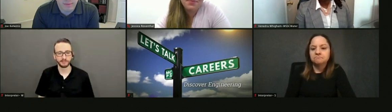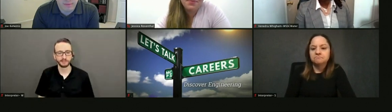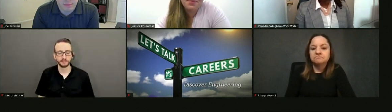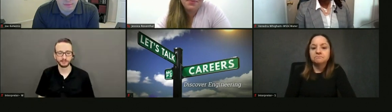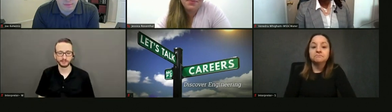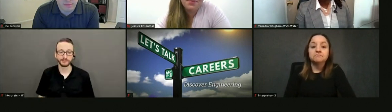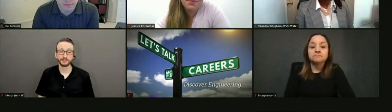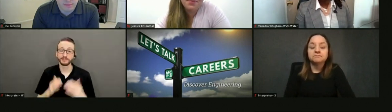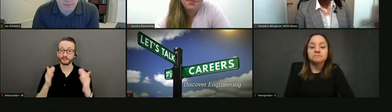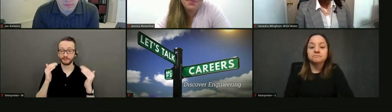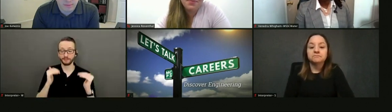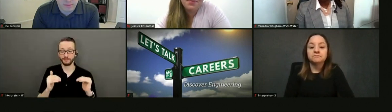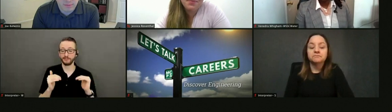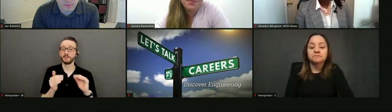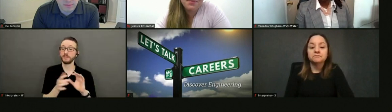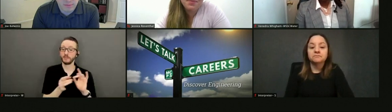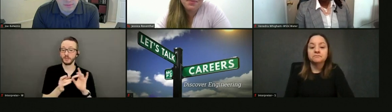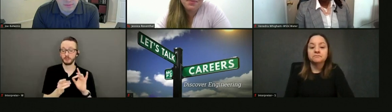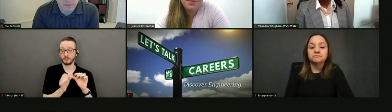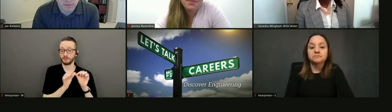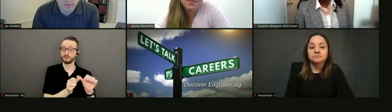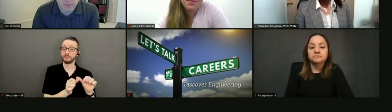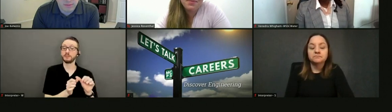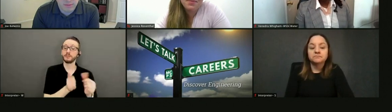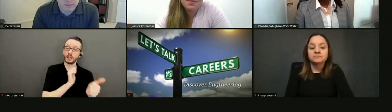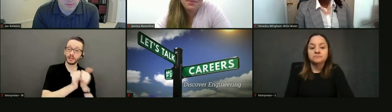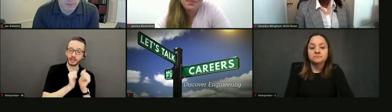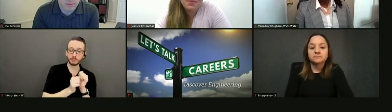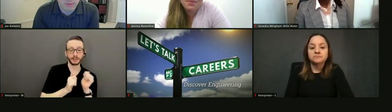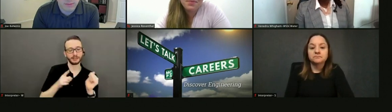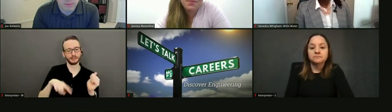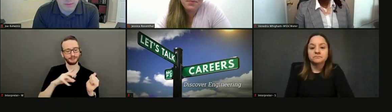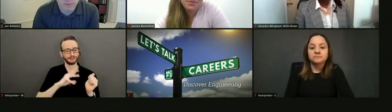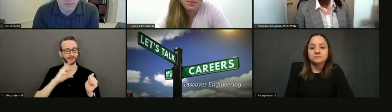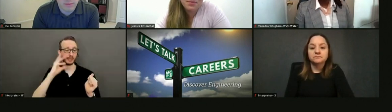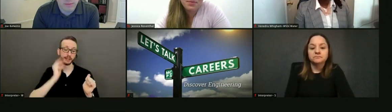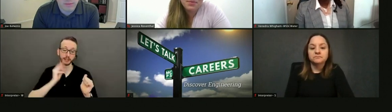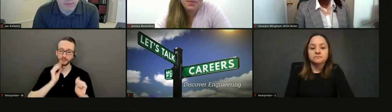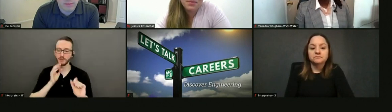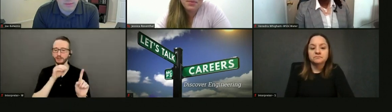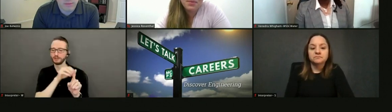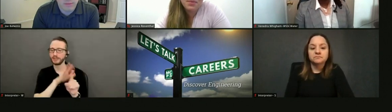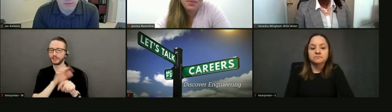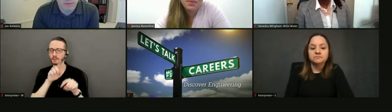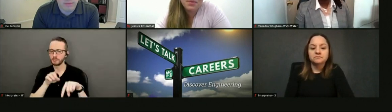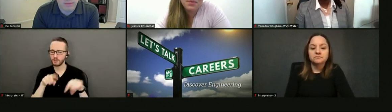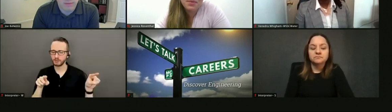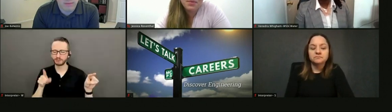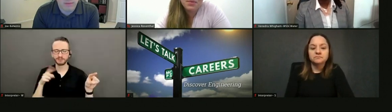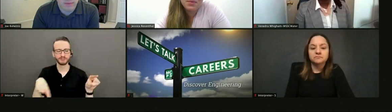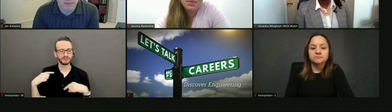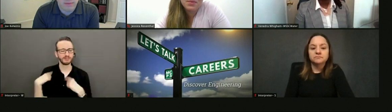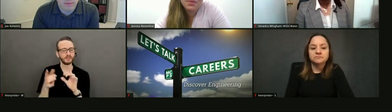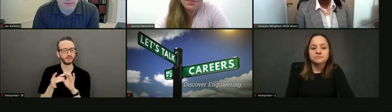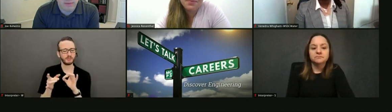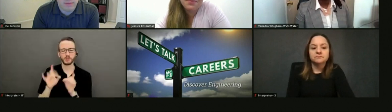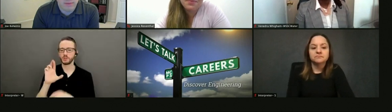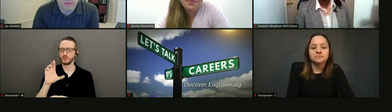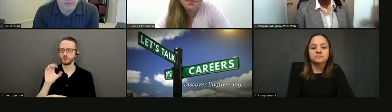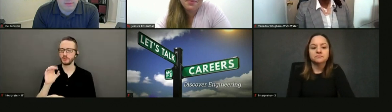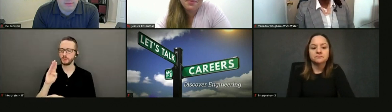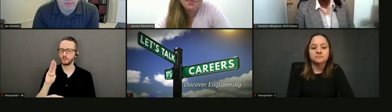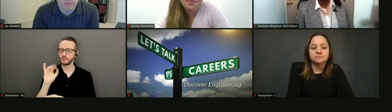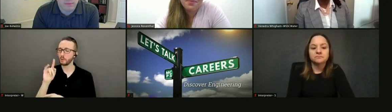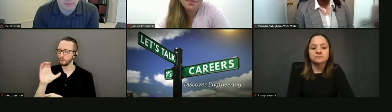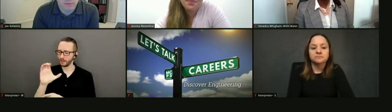Speaking of contests and, you know, those experiences that get you the chance to get exposed to different fields, you guys mentioned robotics earlier.